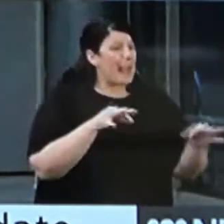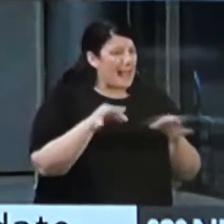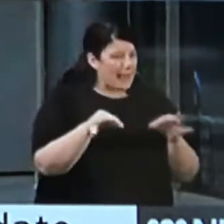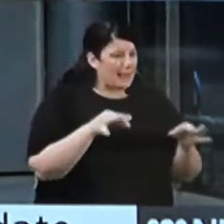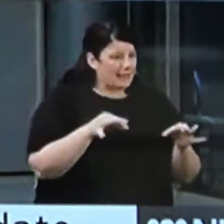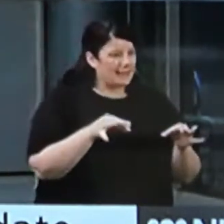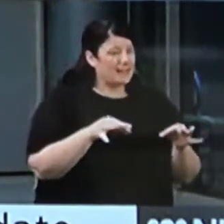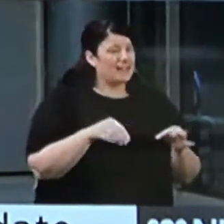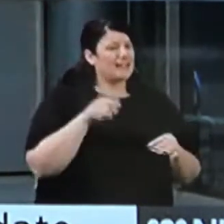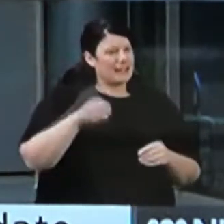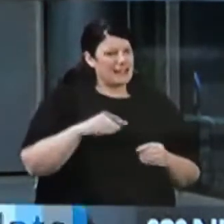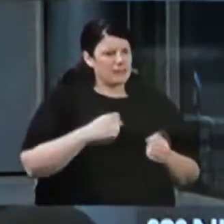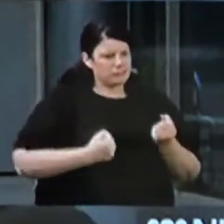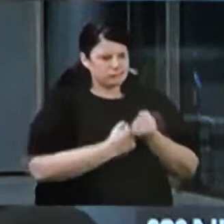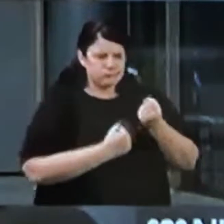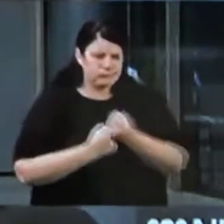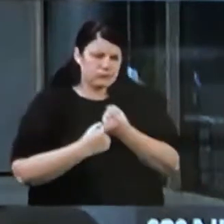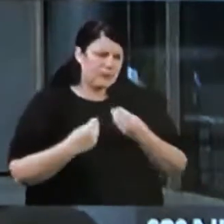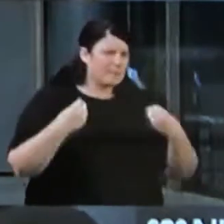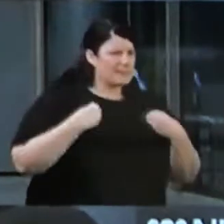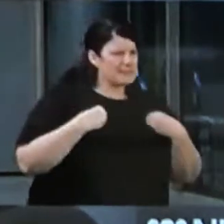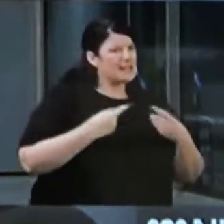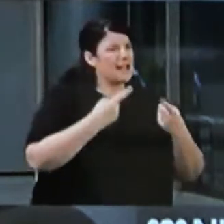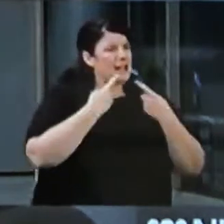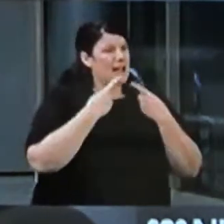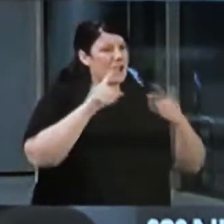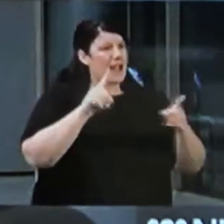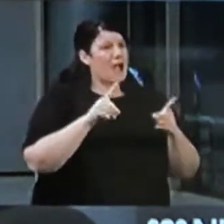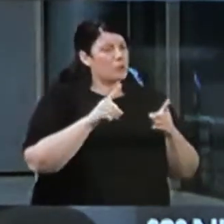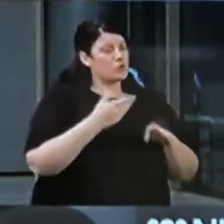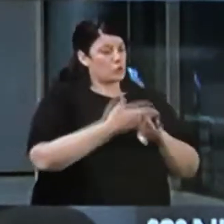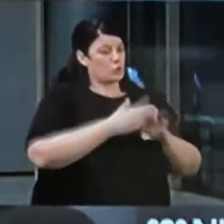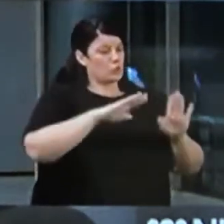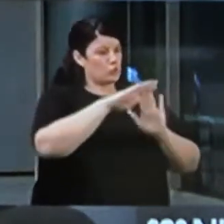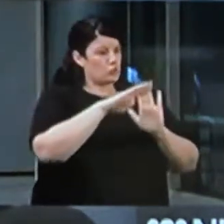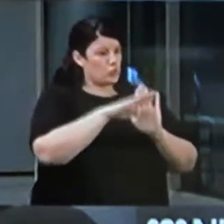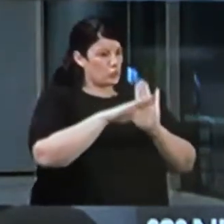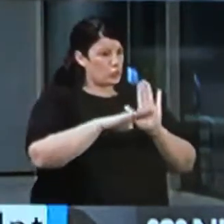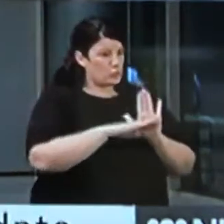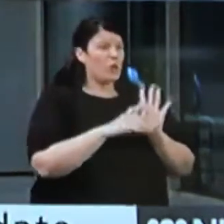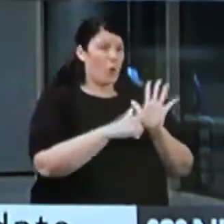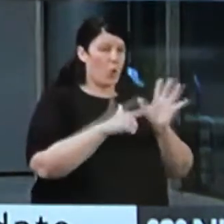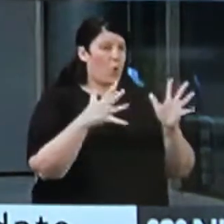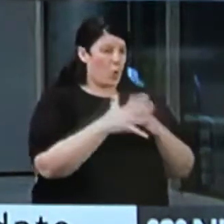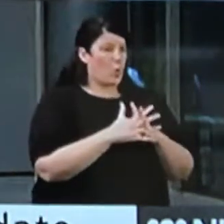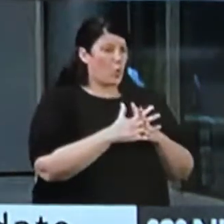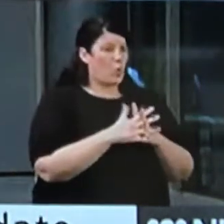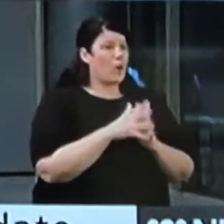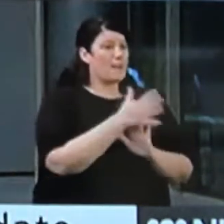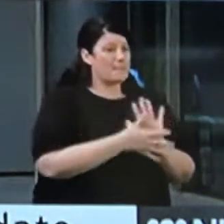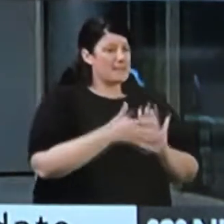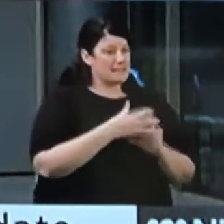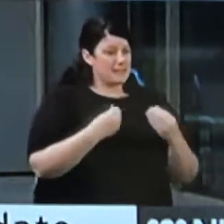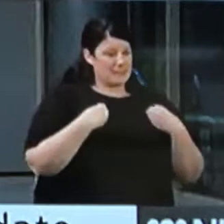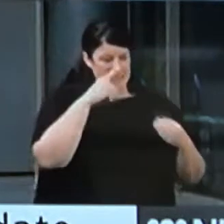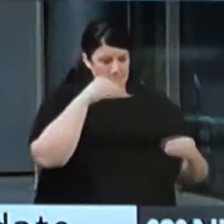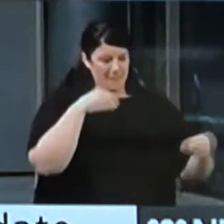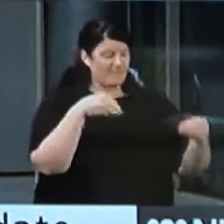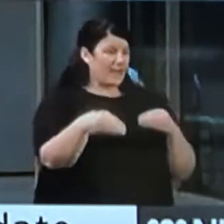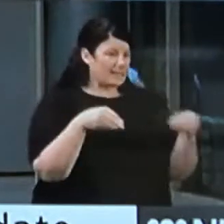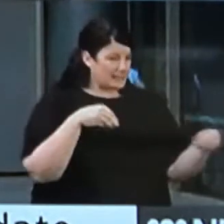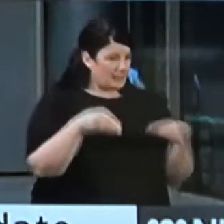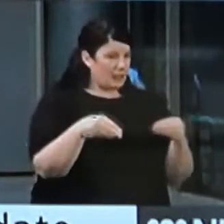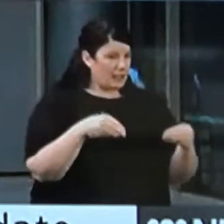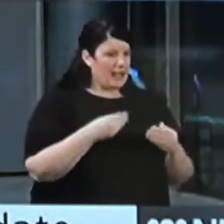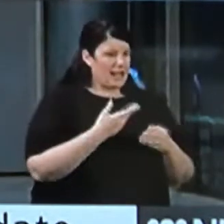going, and the Minister for Planning has now announced a new set of rules, a new set of orders, which will allow businesses to be more flexible in when